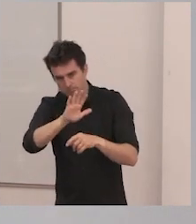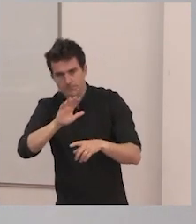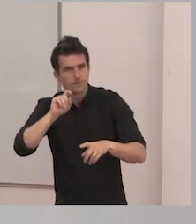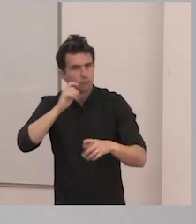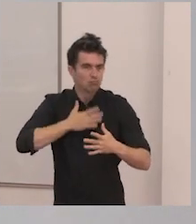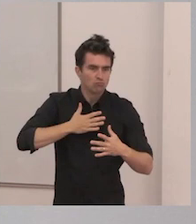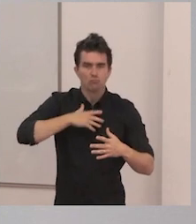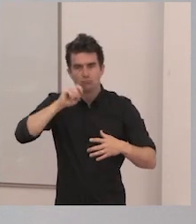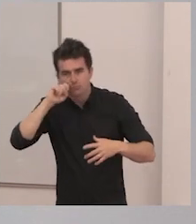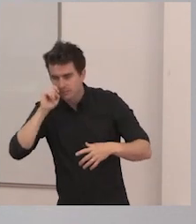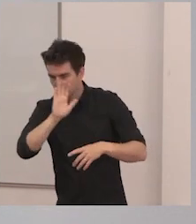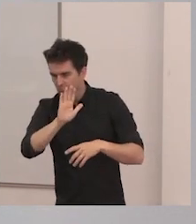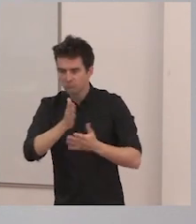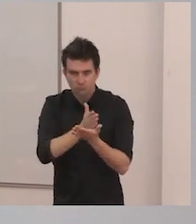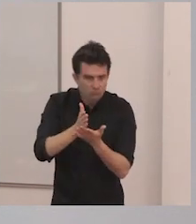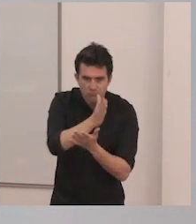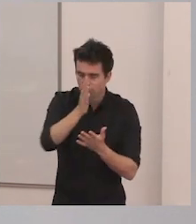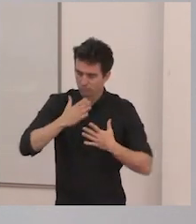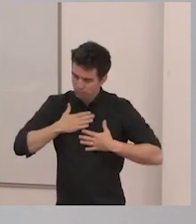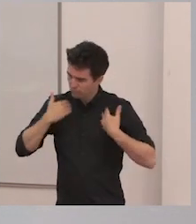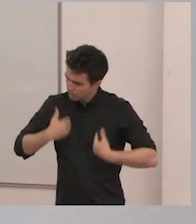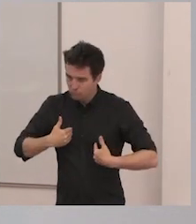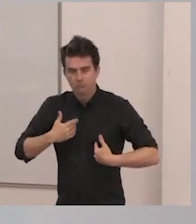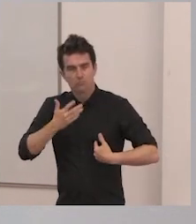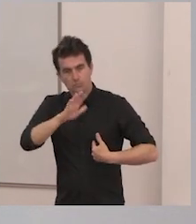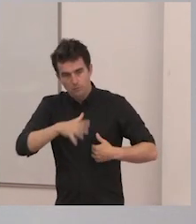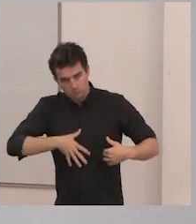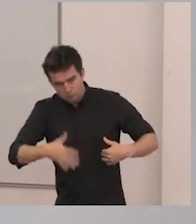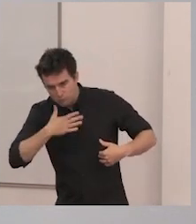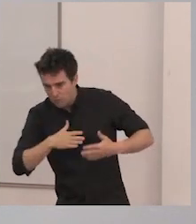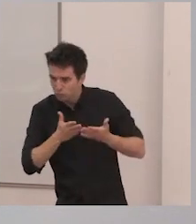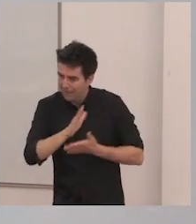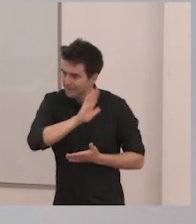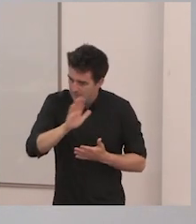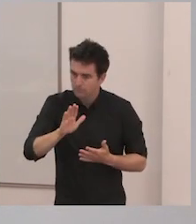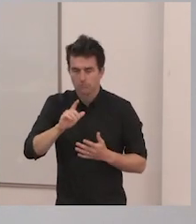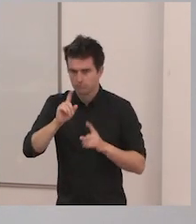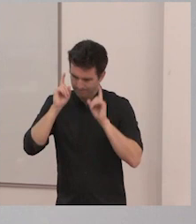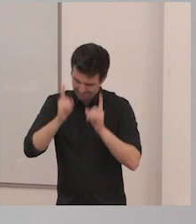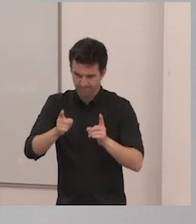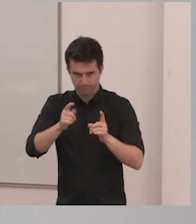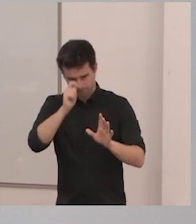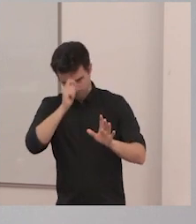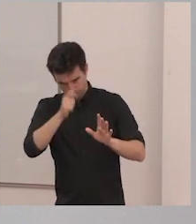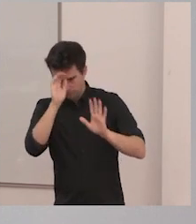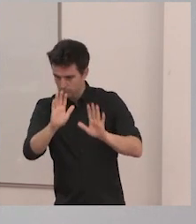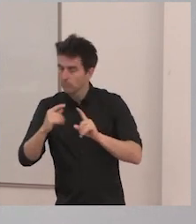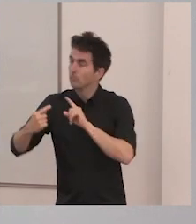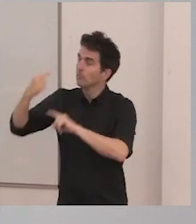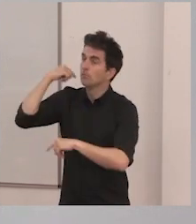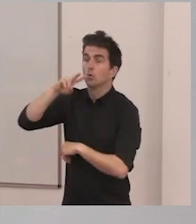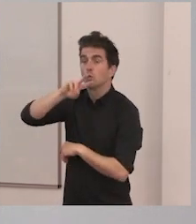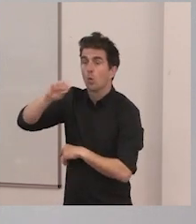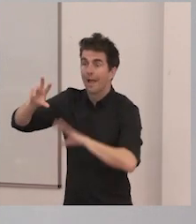one that is consistently brought to the Committee's attention by organisations of persons with disabilities